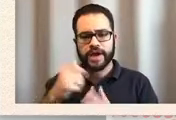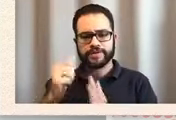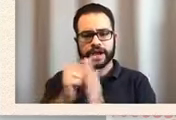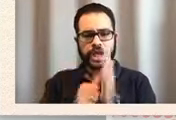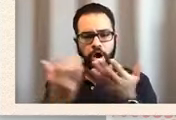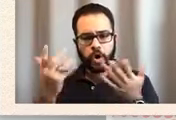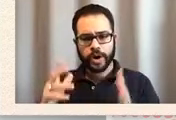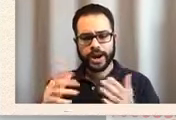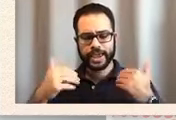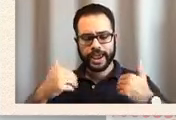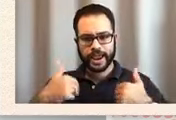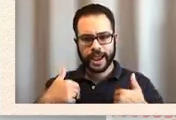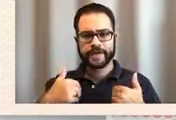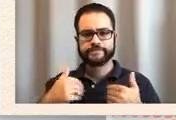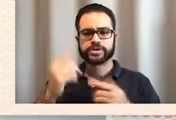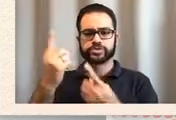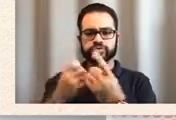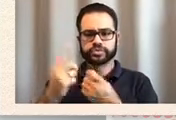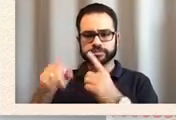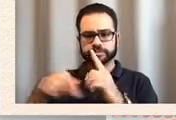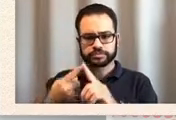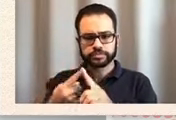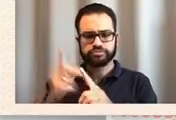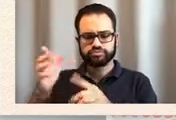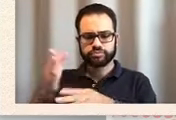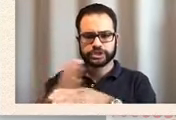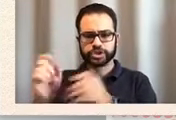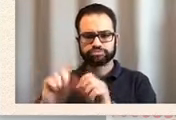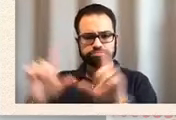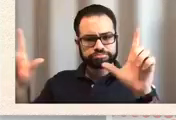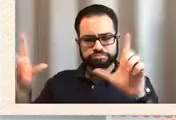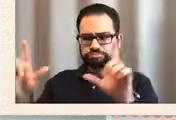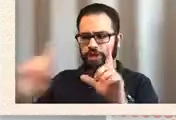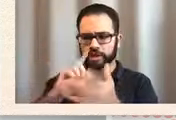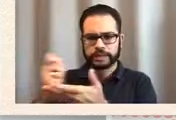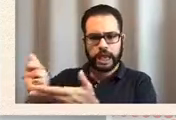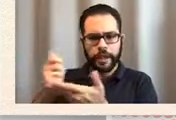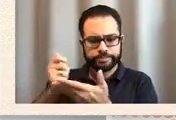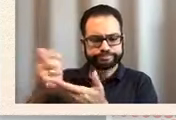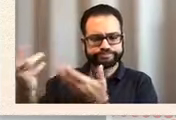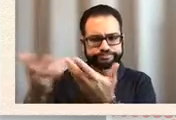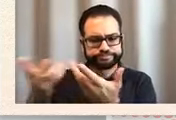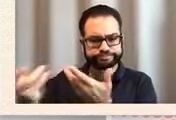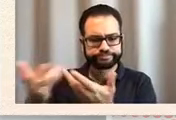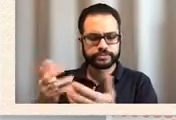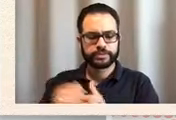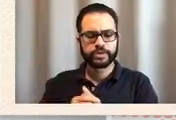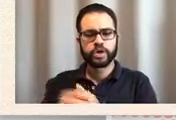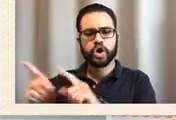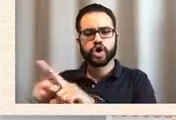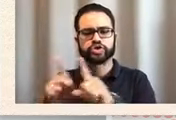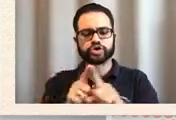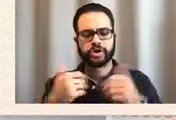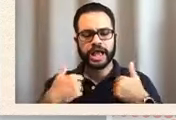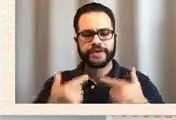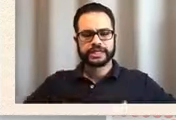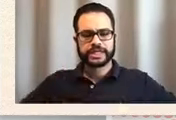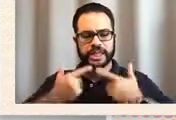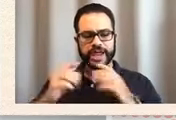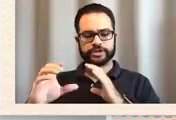specific questions, you can share your screen and they'll be able to help you with issues. We also have live chat on our website and